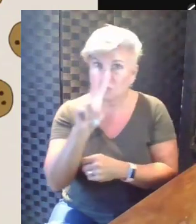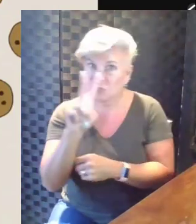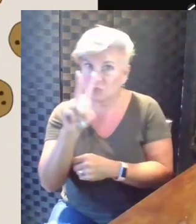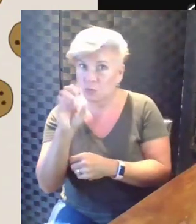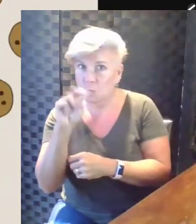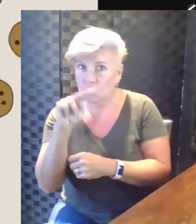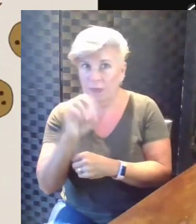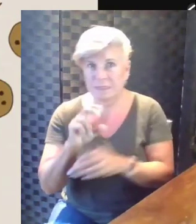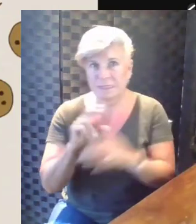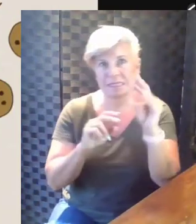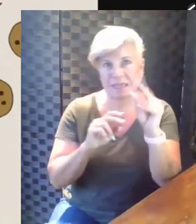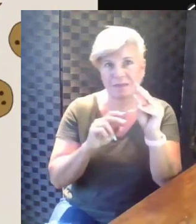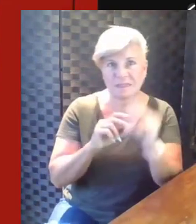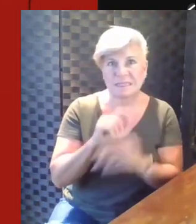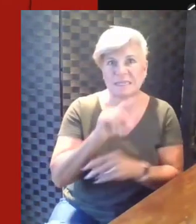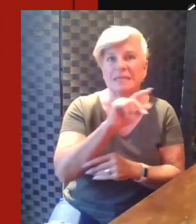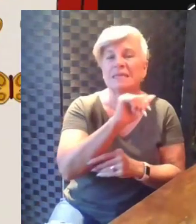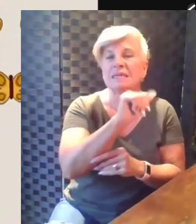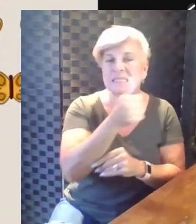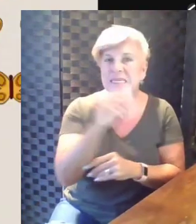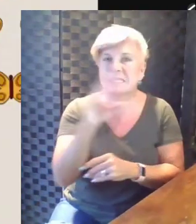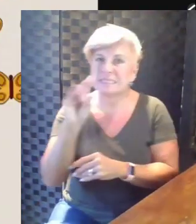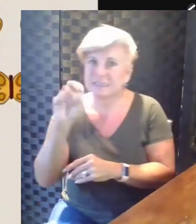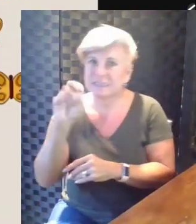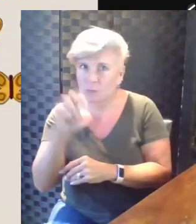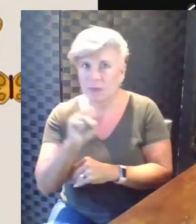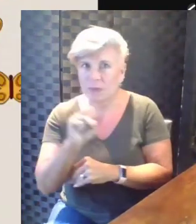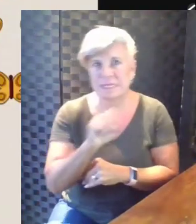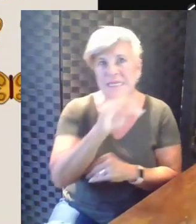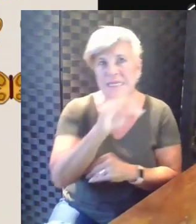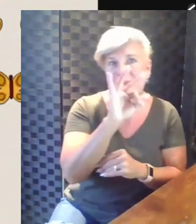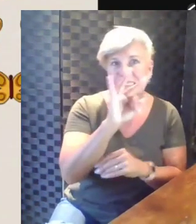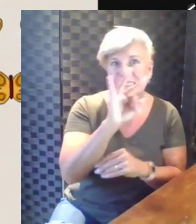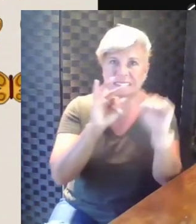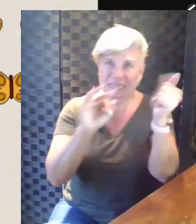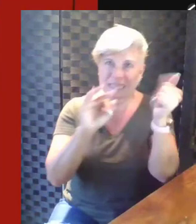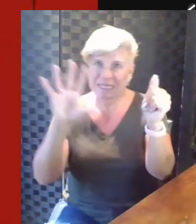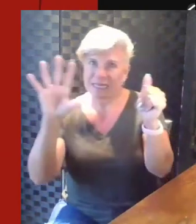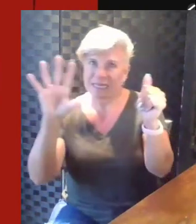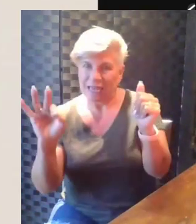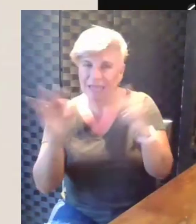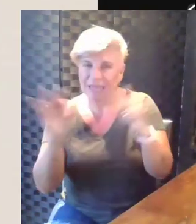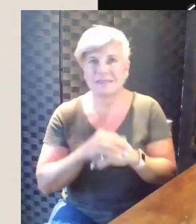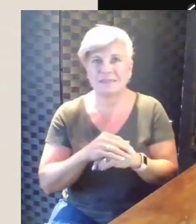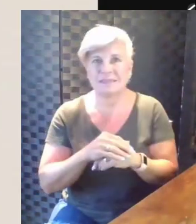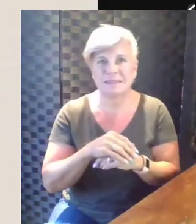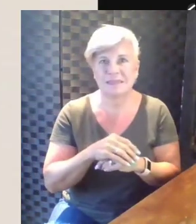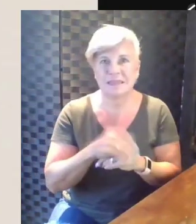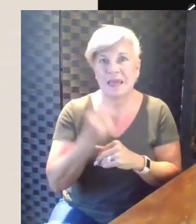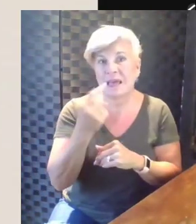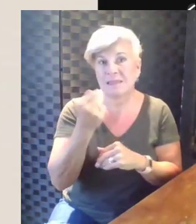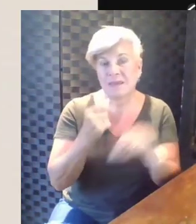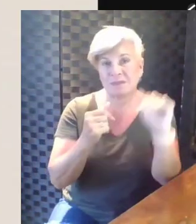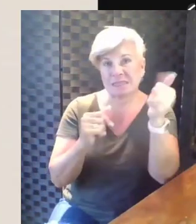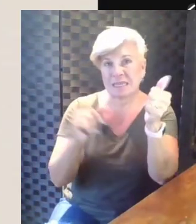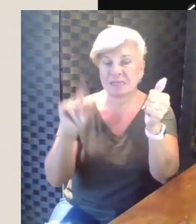17's a 10 and 7. 19's a 10 and 9 ones. A 10 and 1